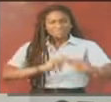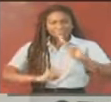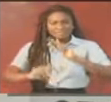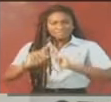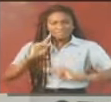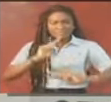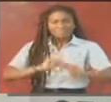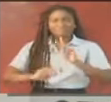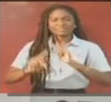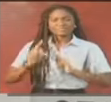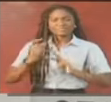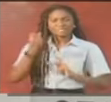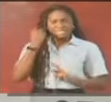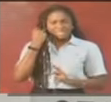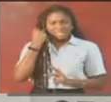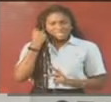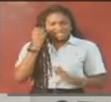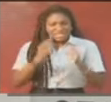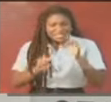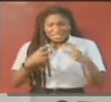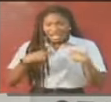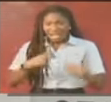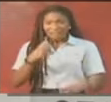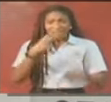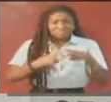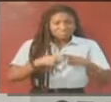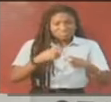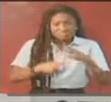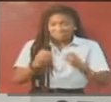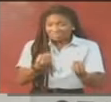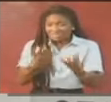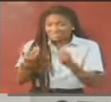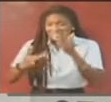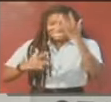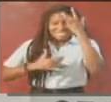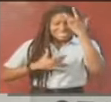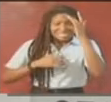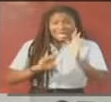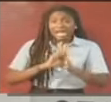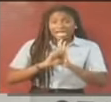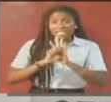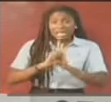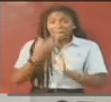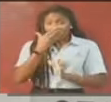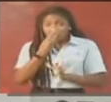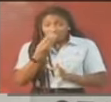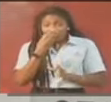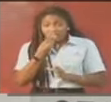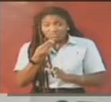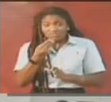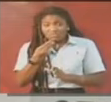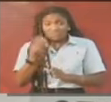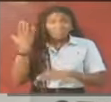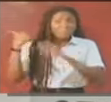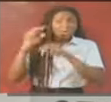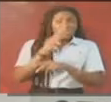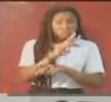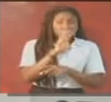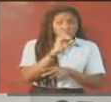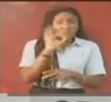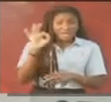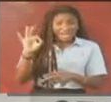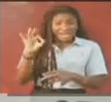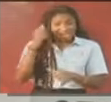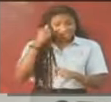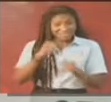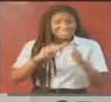challenging epidemiological situations such as the influenza A H1N1 pandemic in 2009 and